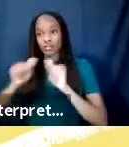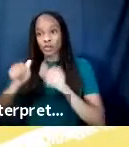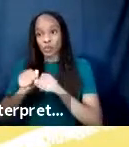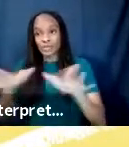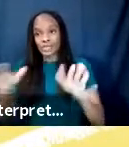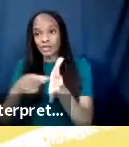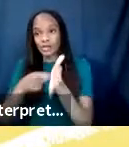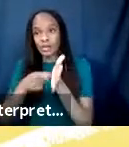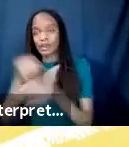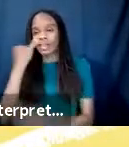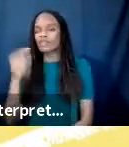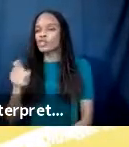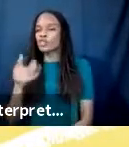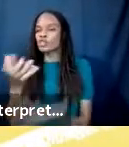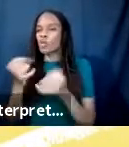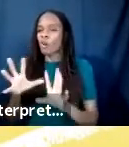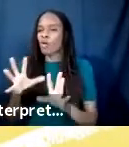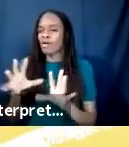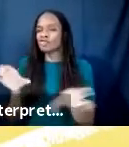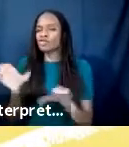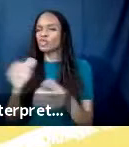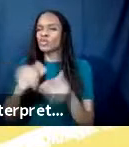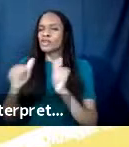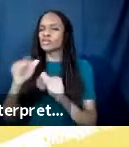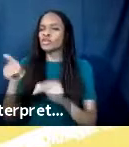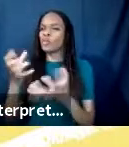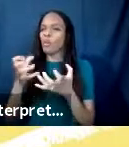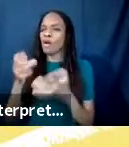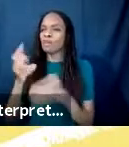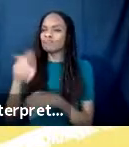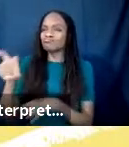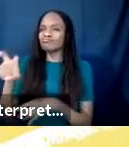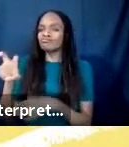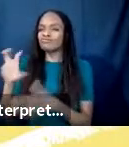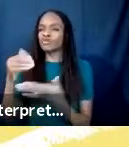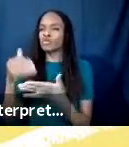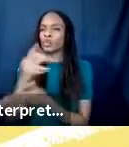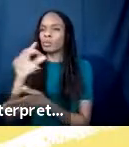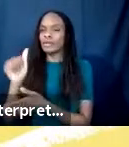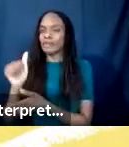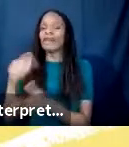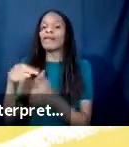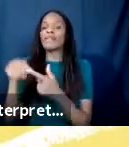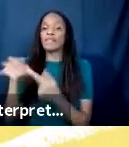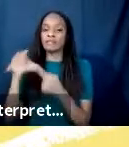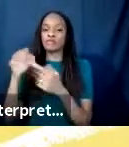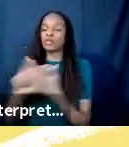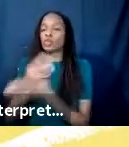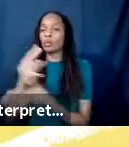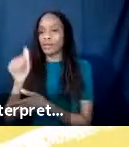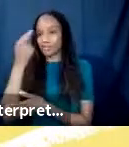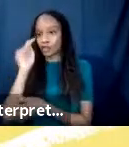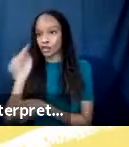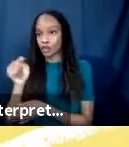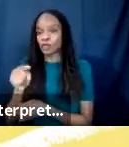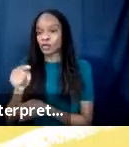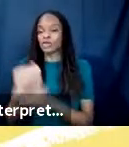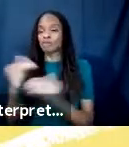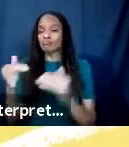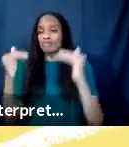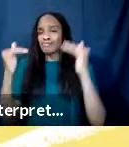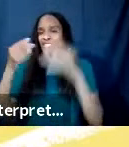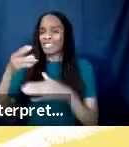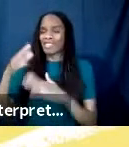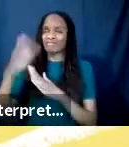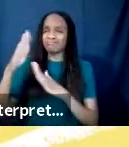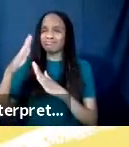If you're not looking to go theatrical, you're looking to go new media, the special new media agreement is for you. It goes all the way up to the highest